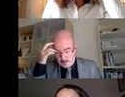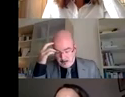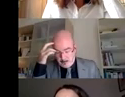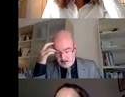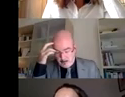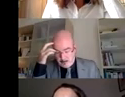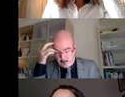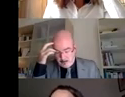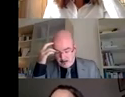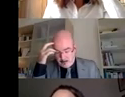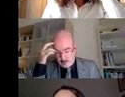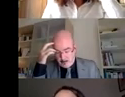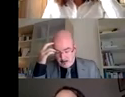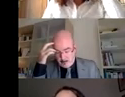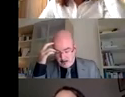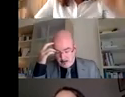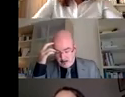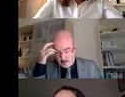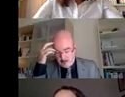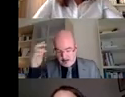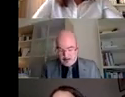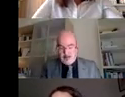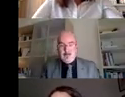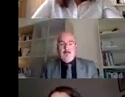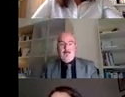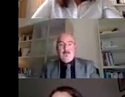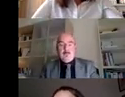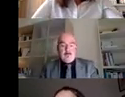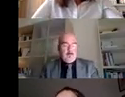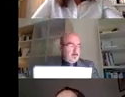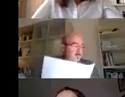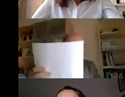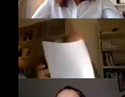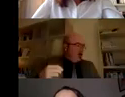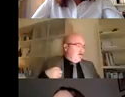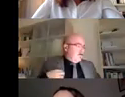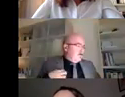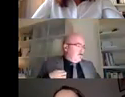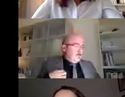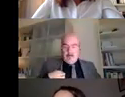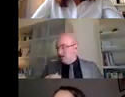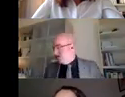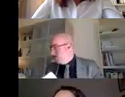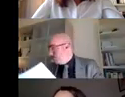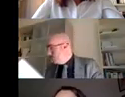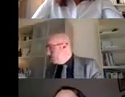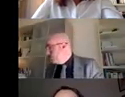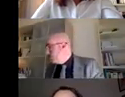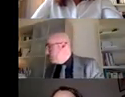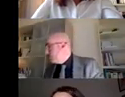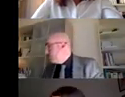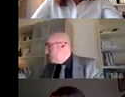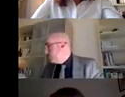in the light of the new needs emerging from COVID-19. And if we look at the Italian situation,